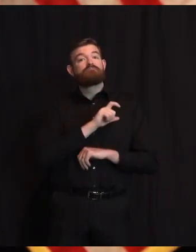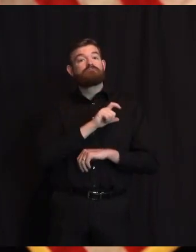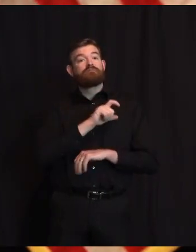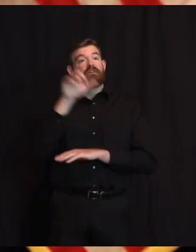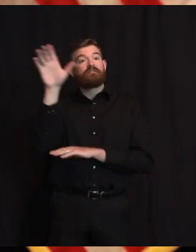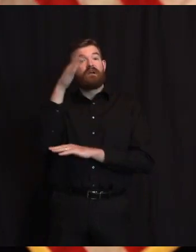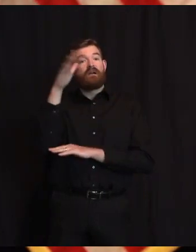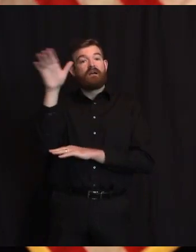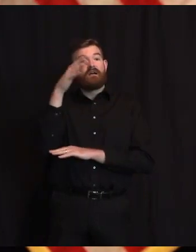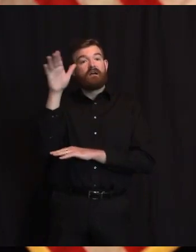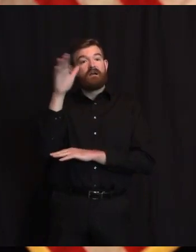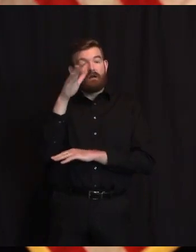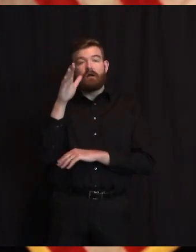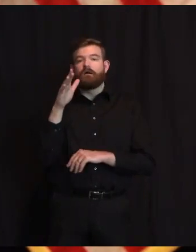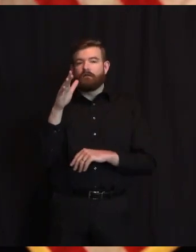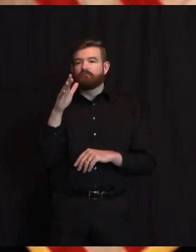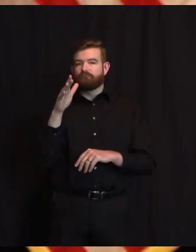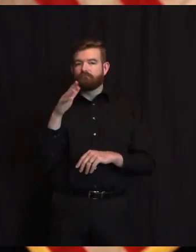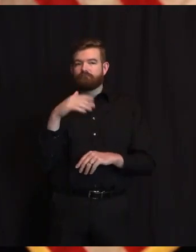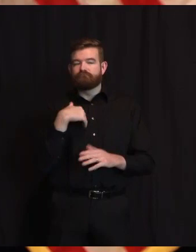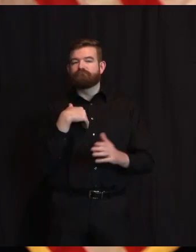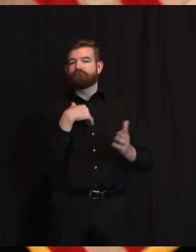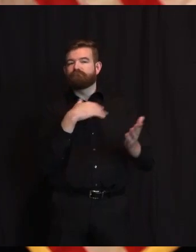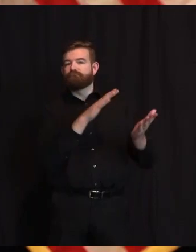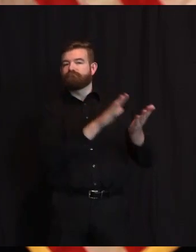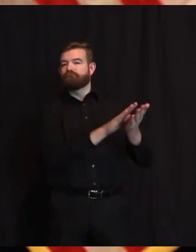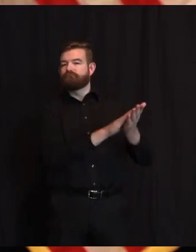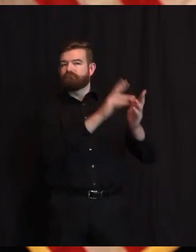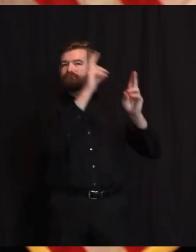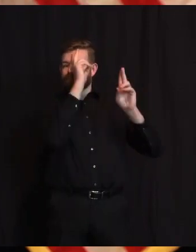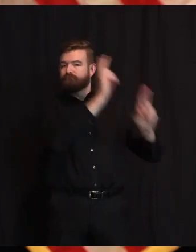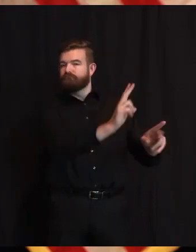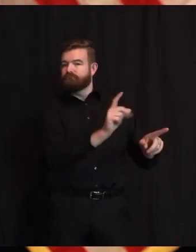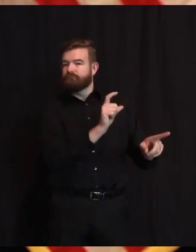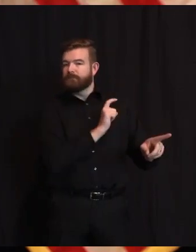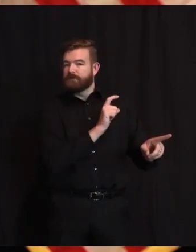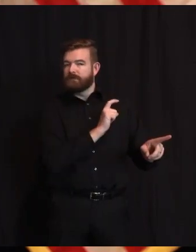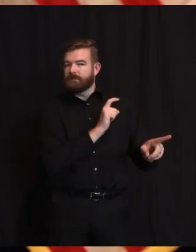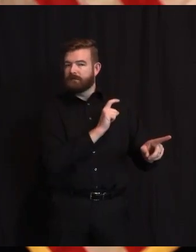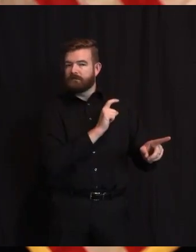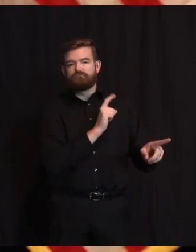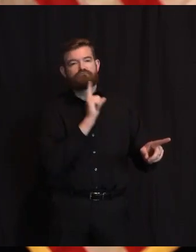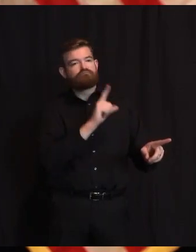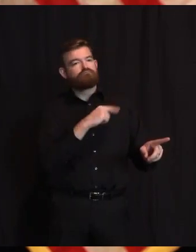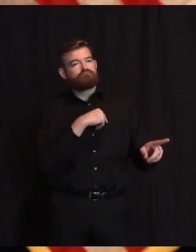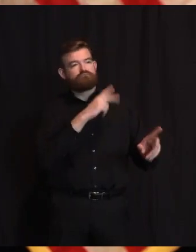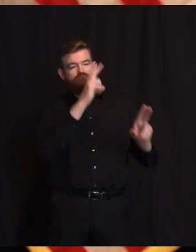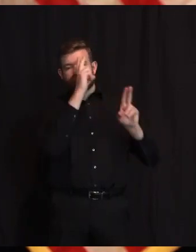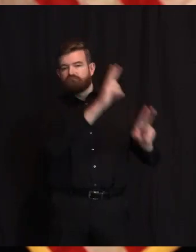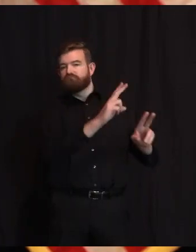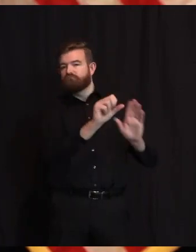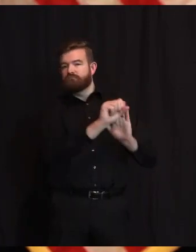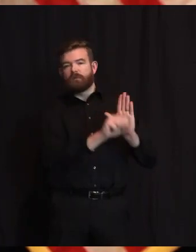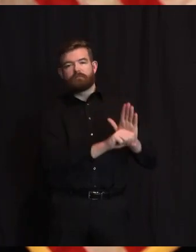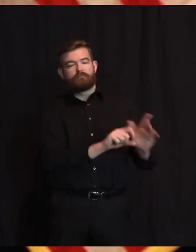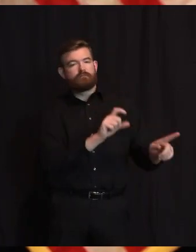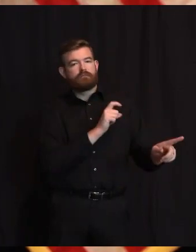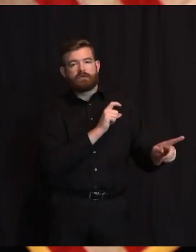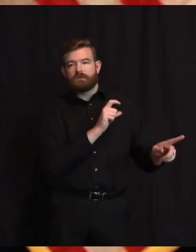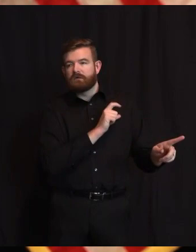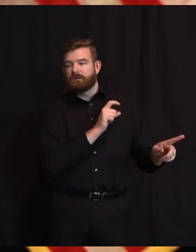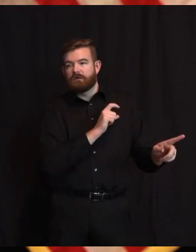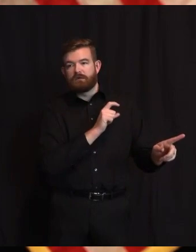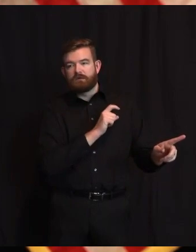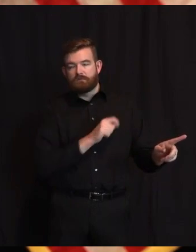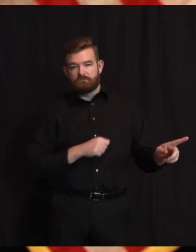great work they do. And I promise you I'm still loyal, as you know, Pat, to the state police, and I'll find my state police garb, I'm sure, sooner than